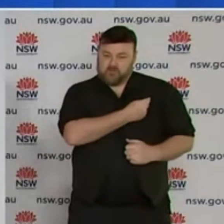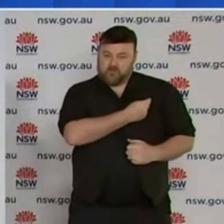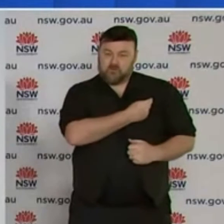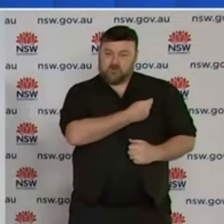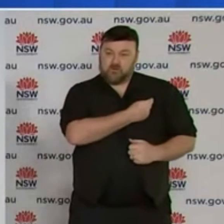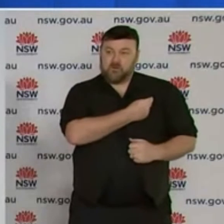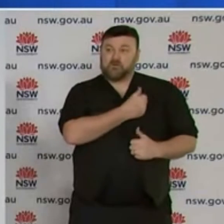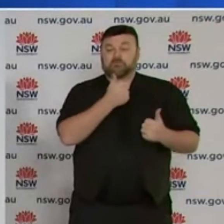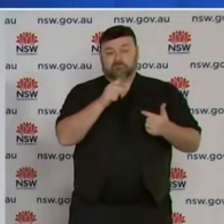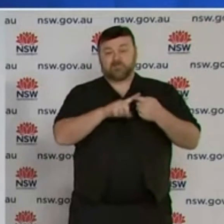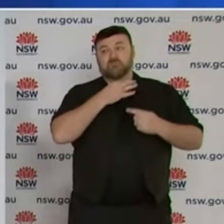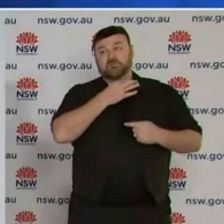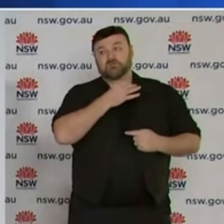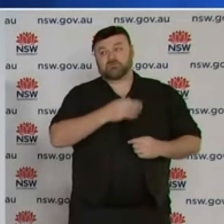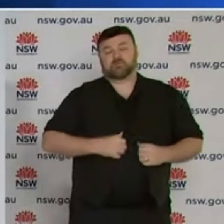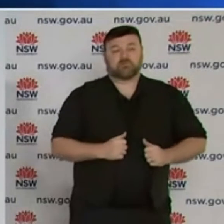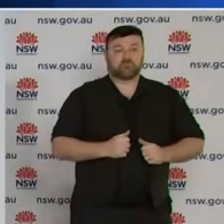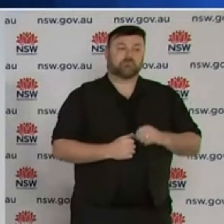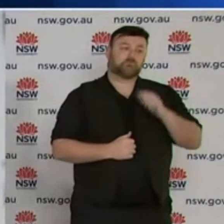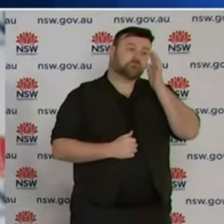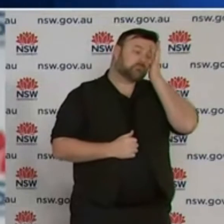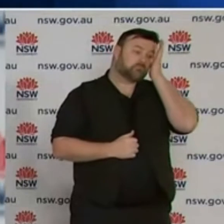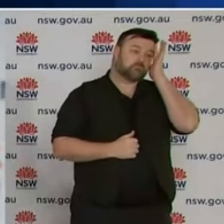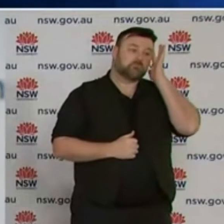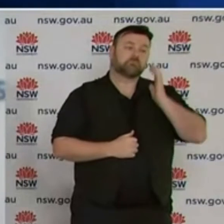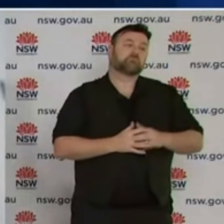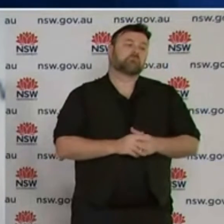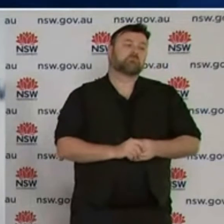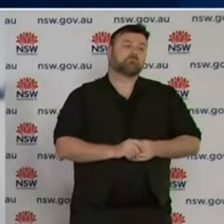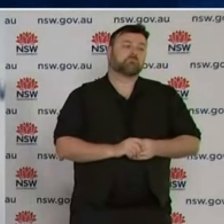move together, we don't want to overwhelm the health system.